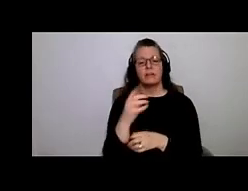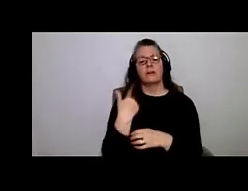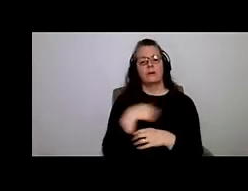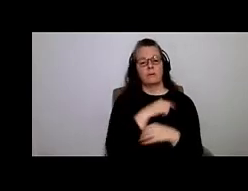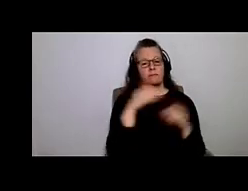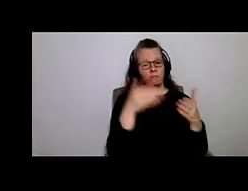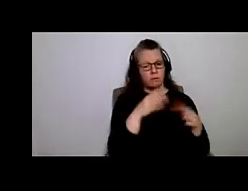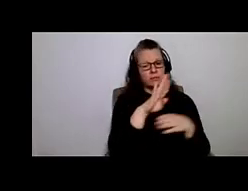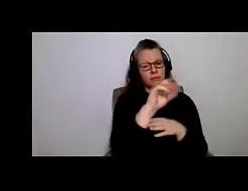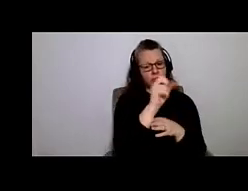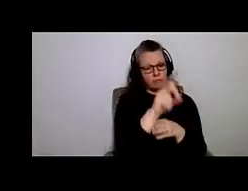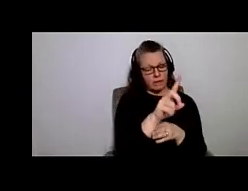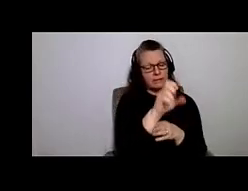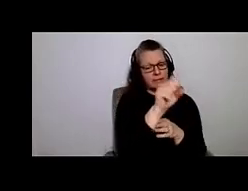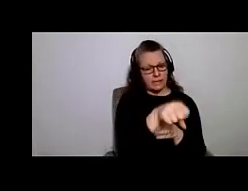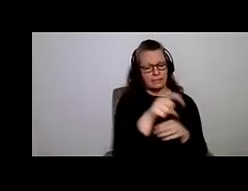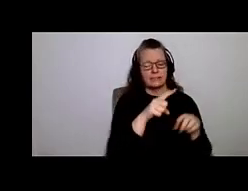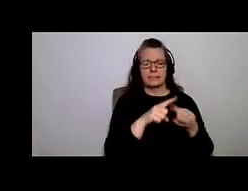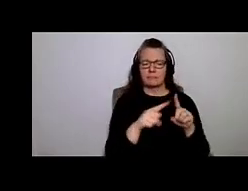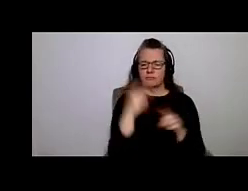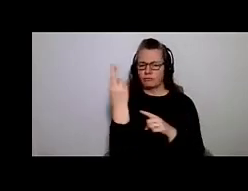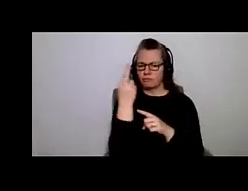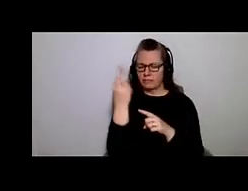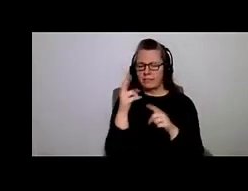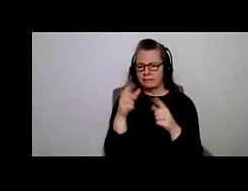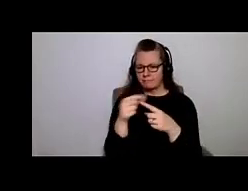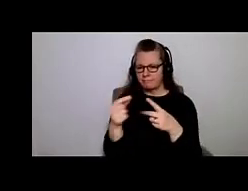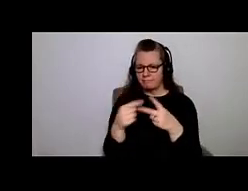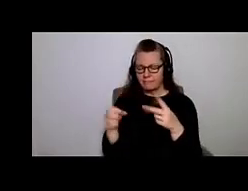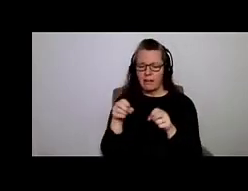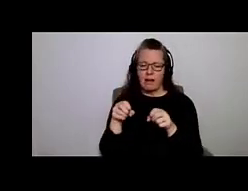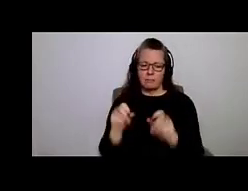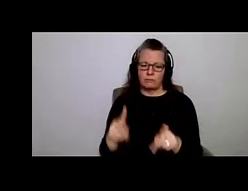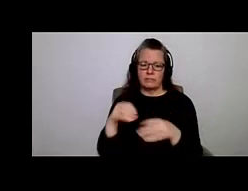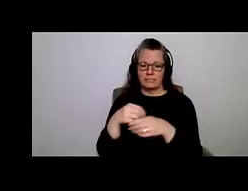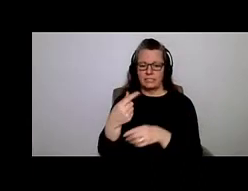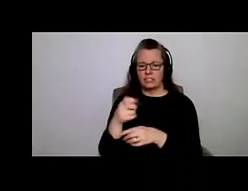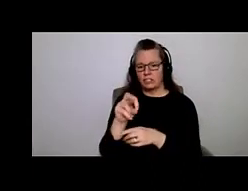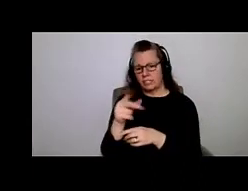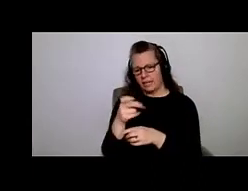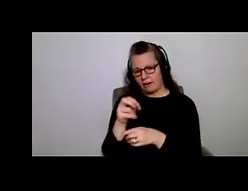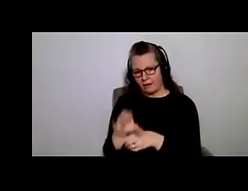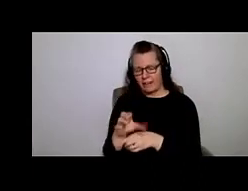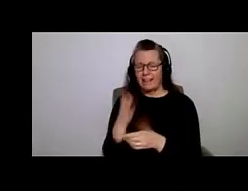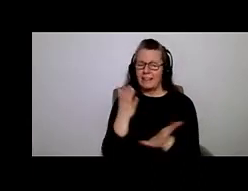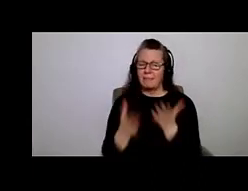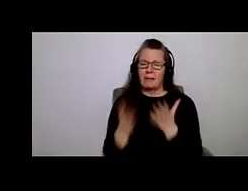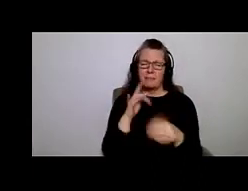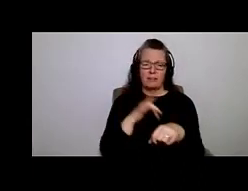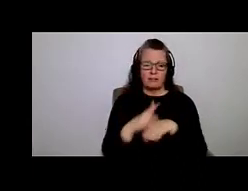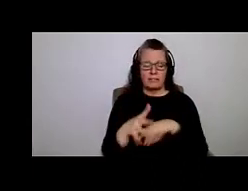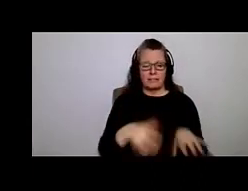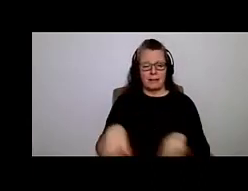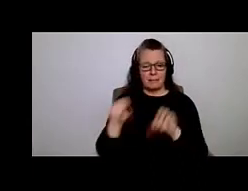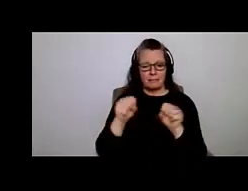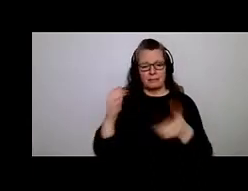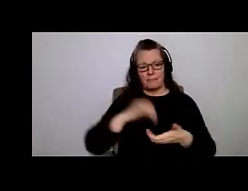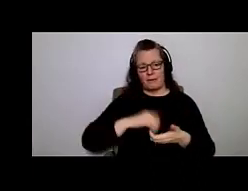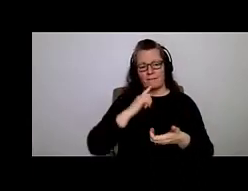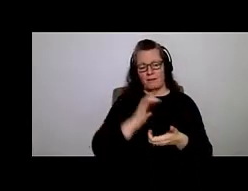there are opportunities in the generic space, and generic manufacturers may prove to be early adopters and partners for our